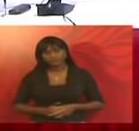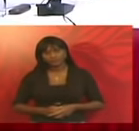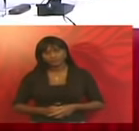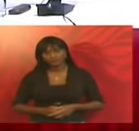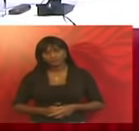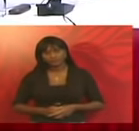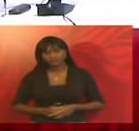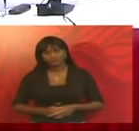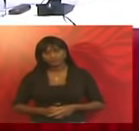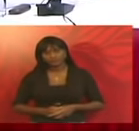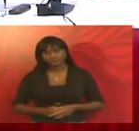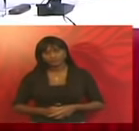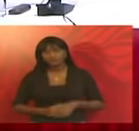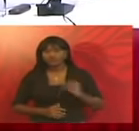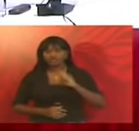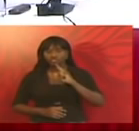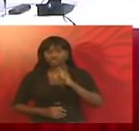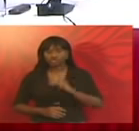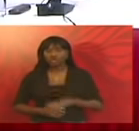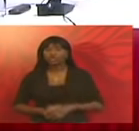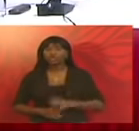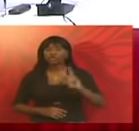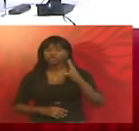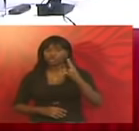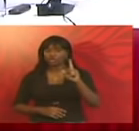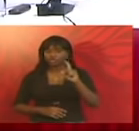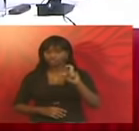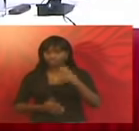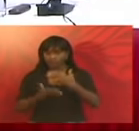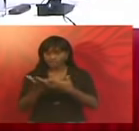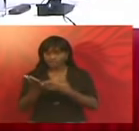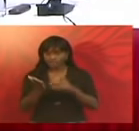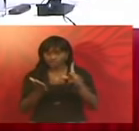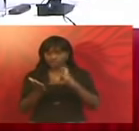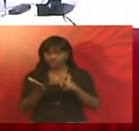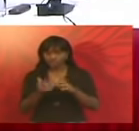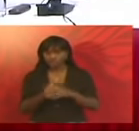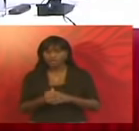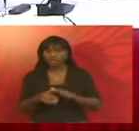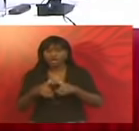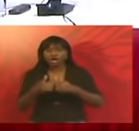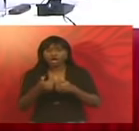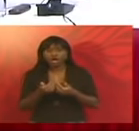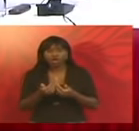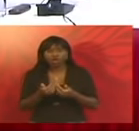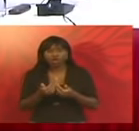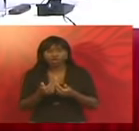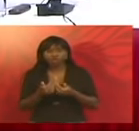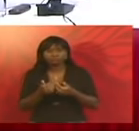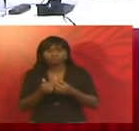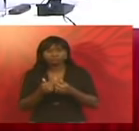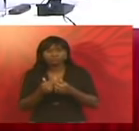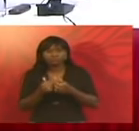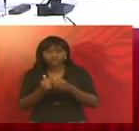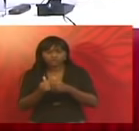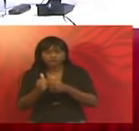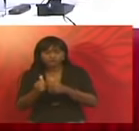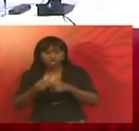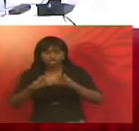Yes. So the second bit of the question, tracking possible breakthrough infections in